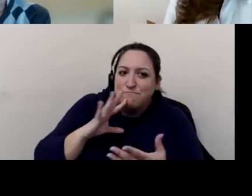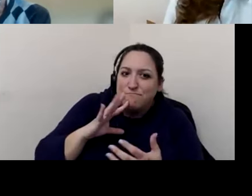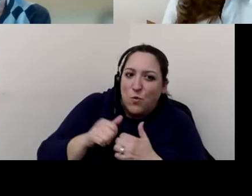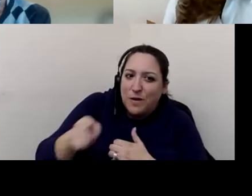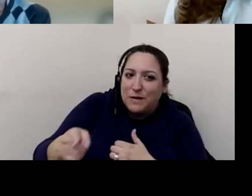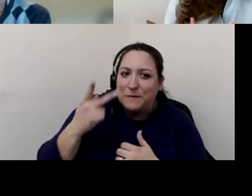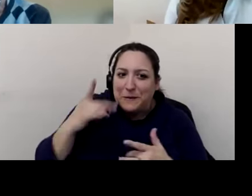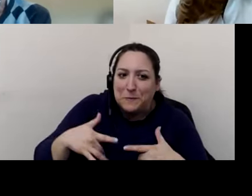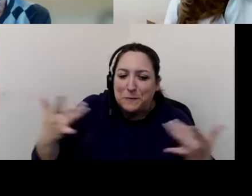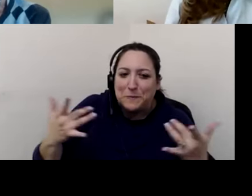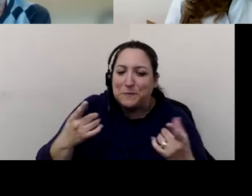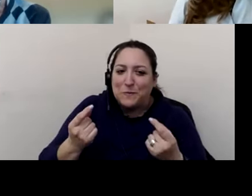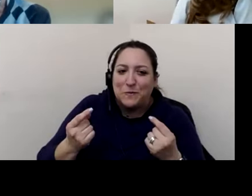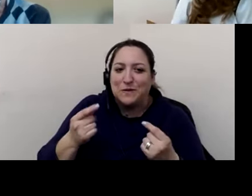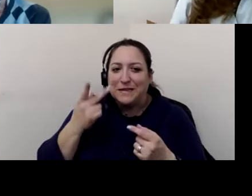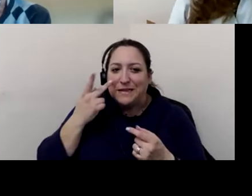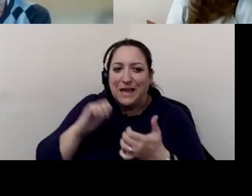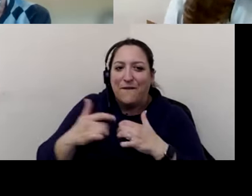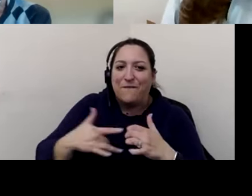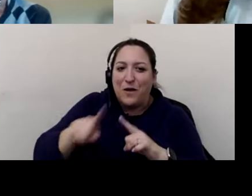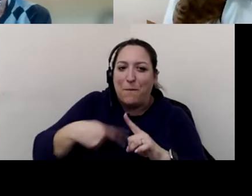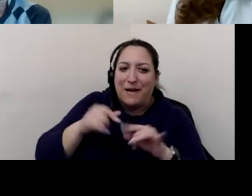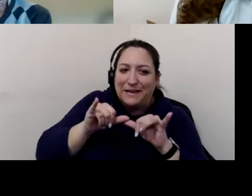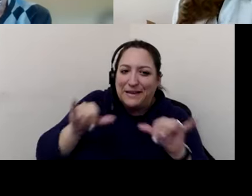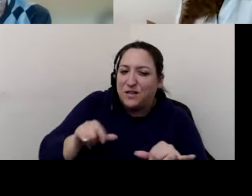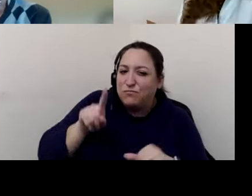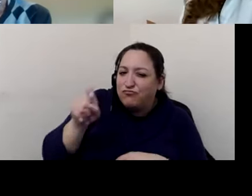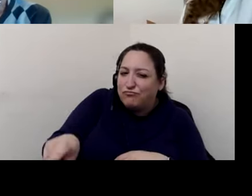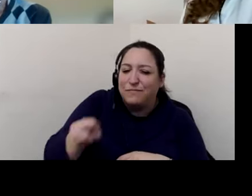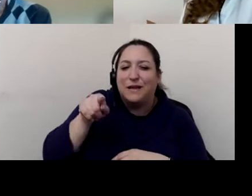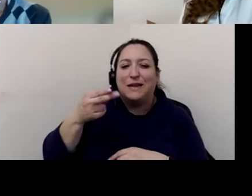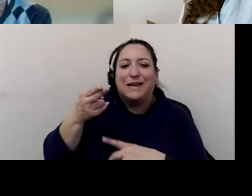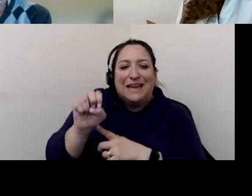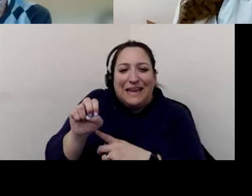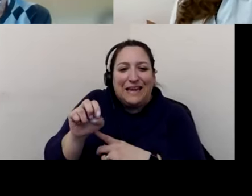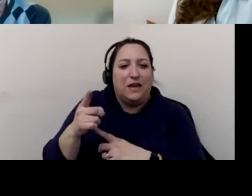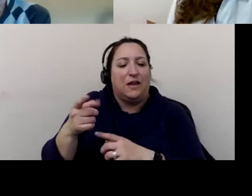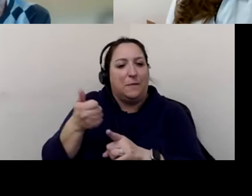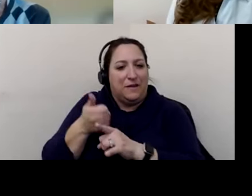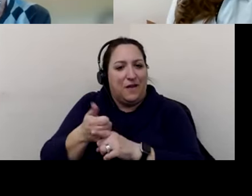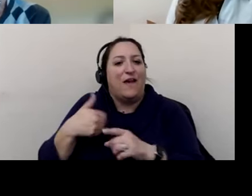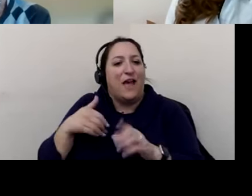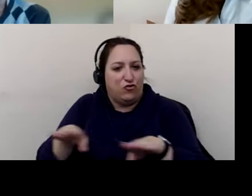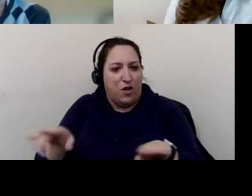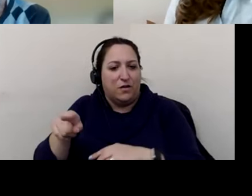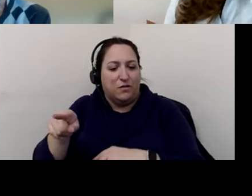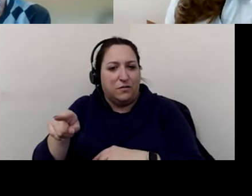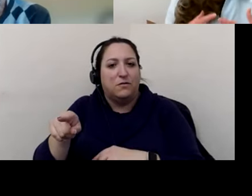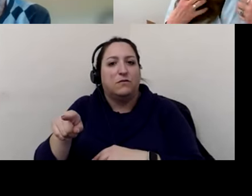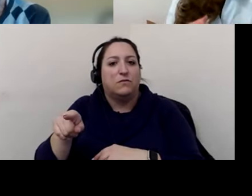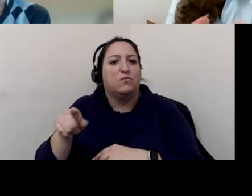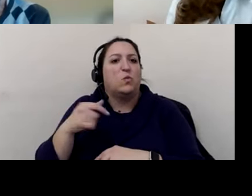he had to say. I wanted to see what he feels about the system, because he was somebody that had a child, and we went